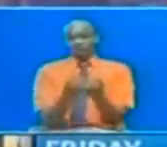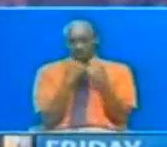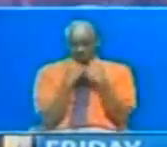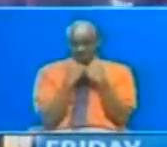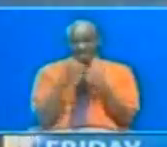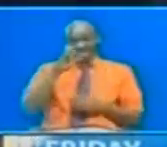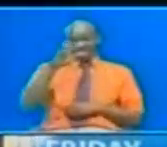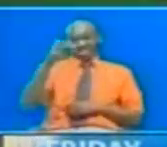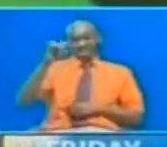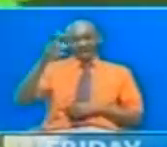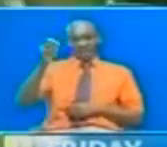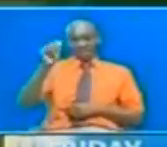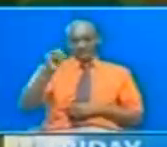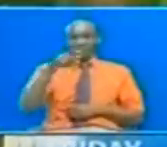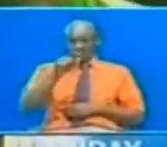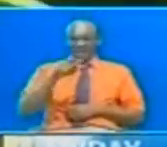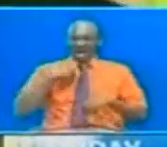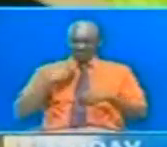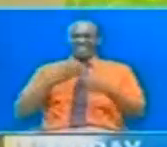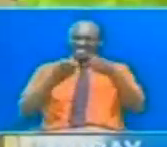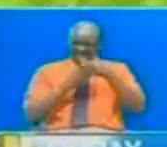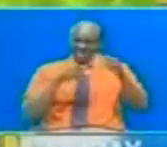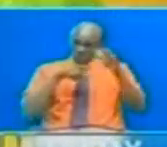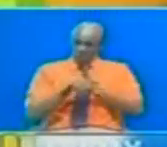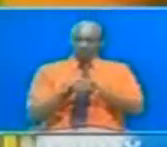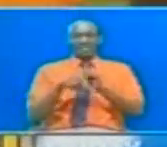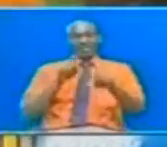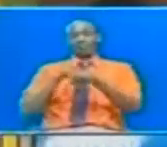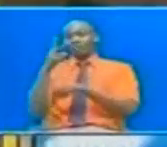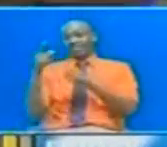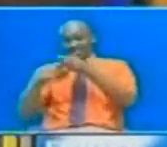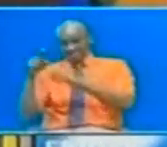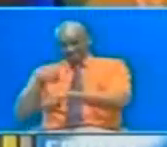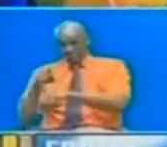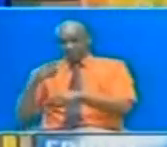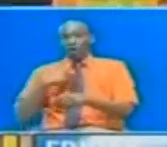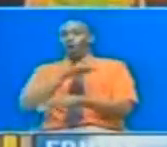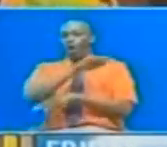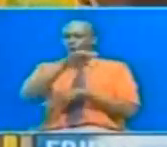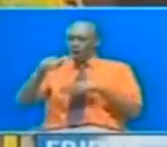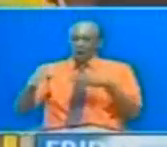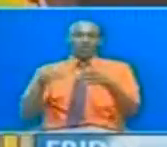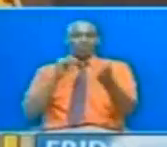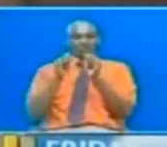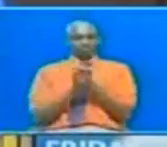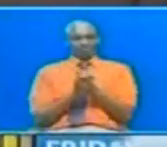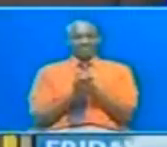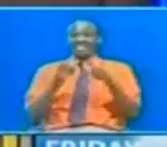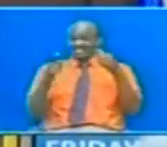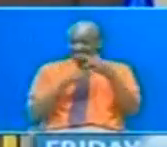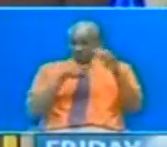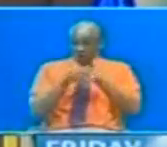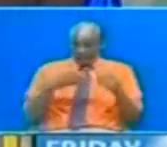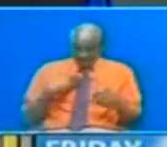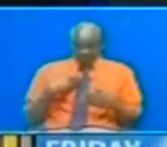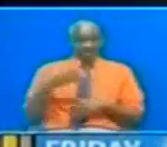Nyama. He has 9 goals in 26 appearances for City in all competitions so far this season, including 6 goals in